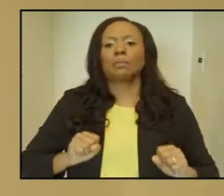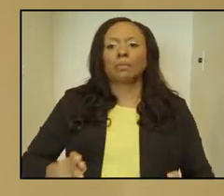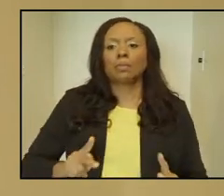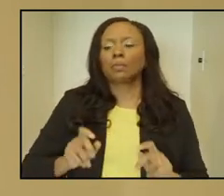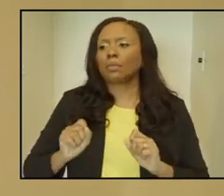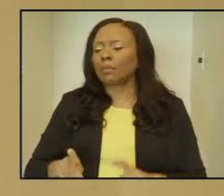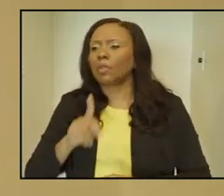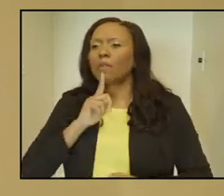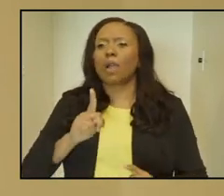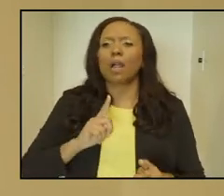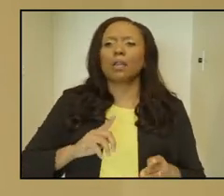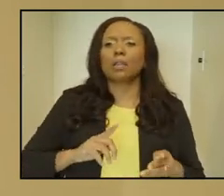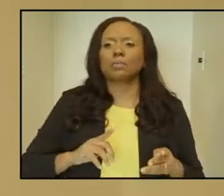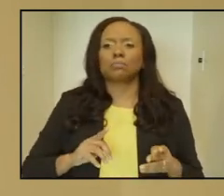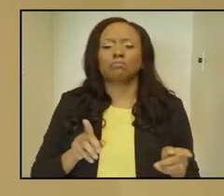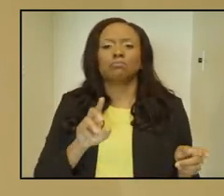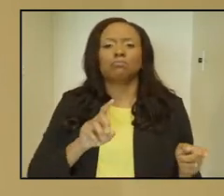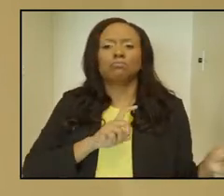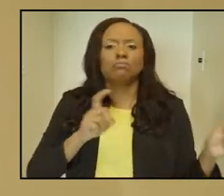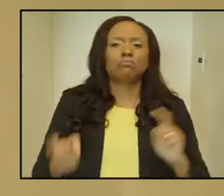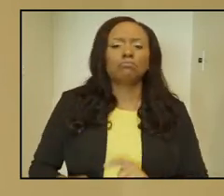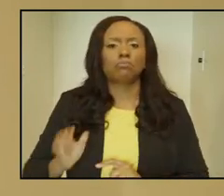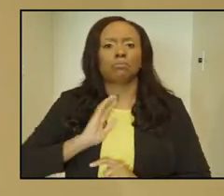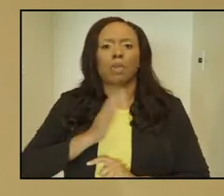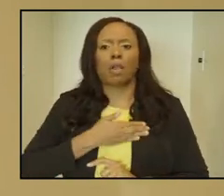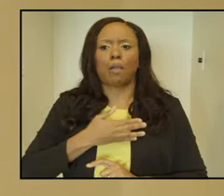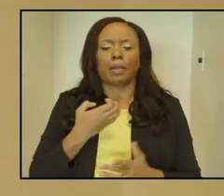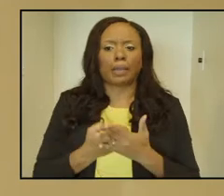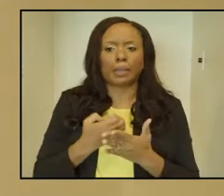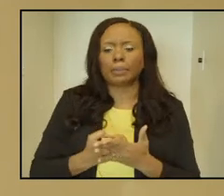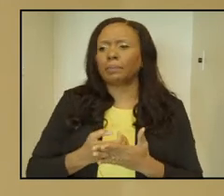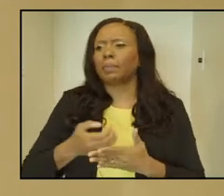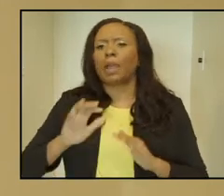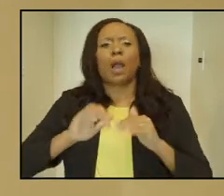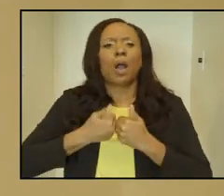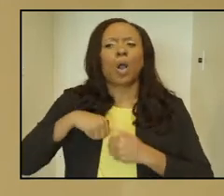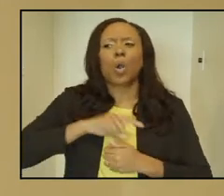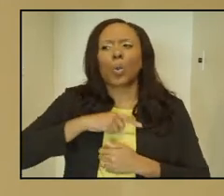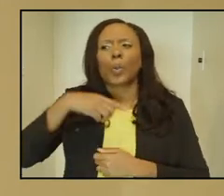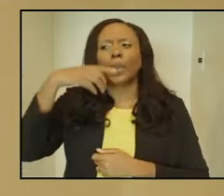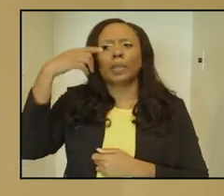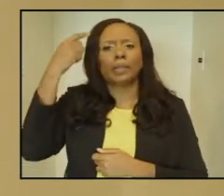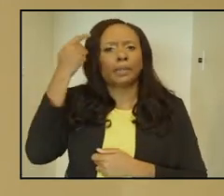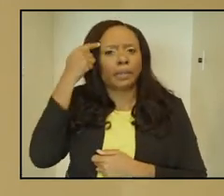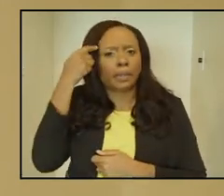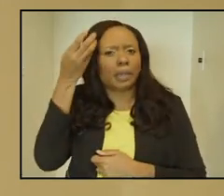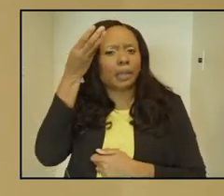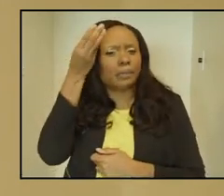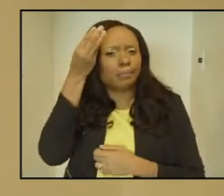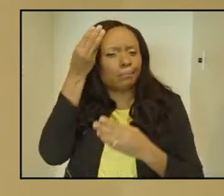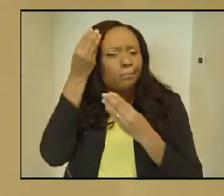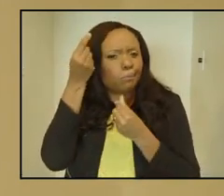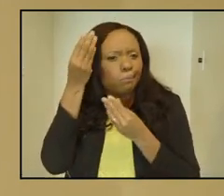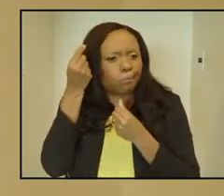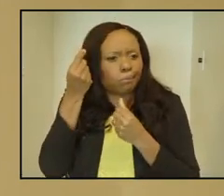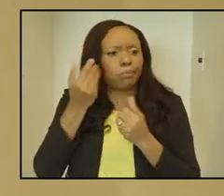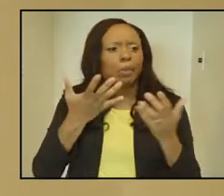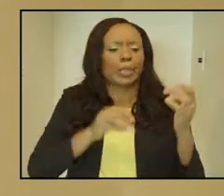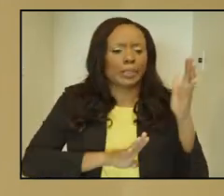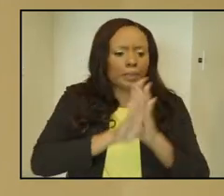re-energize our economy, our processes, and our thinking, to develop,